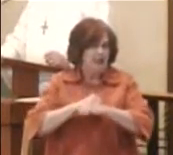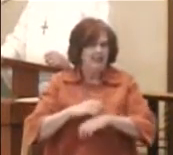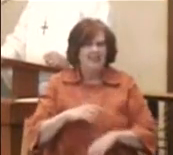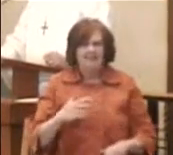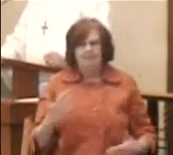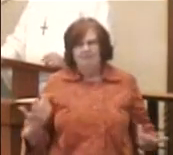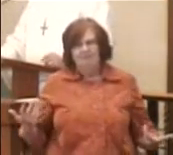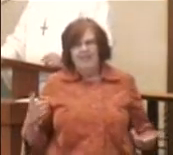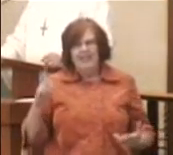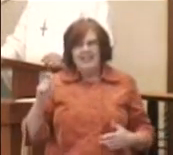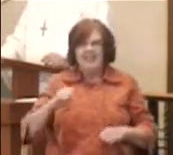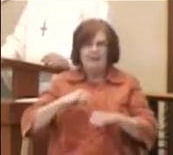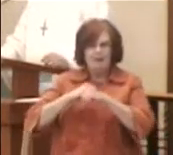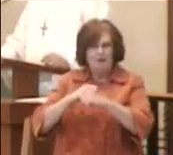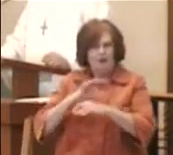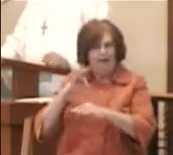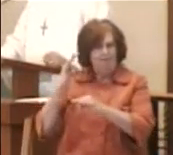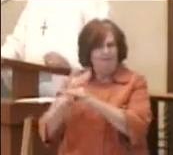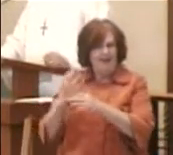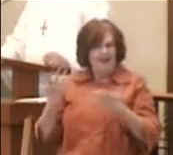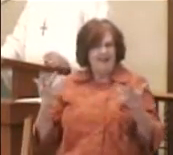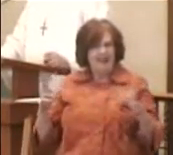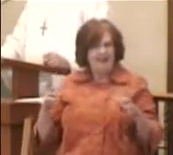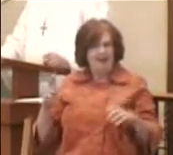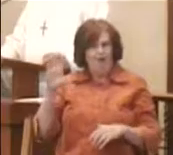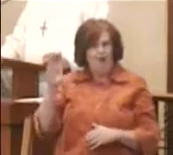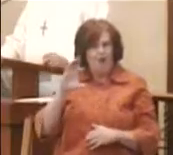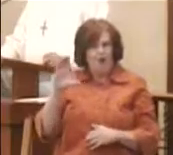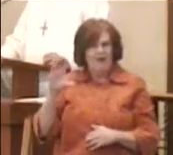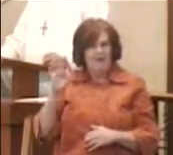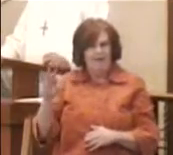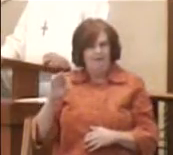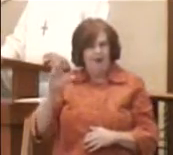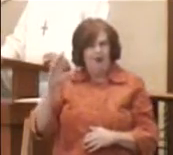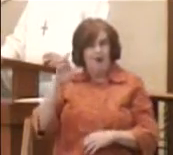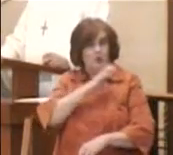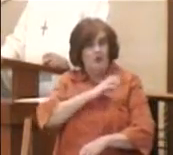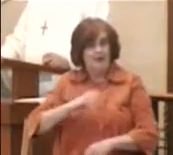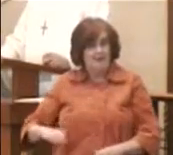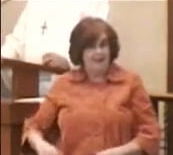you need is the shield of faith and the cross of Christ."